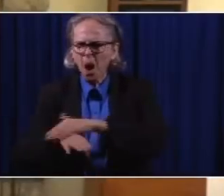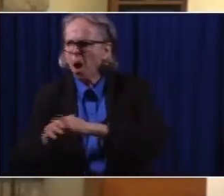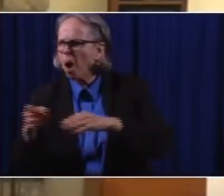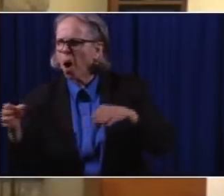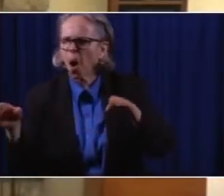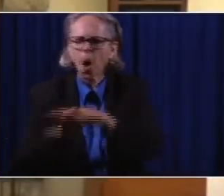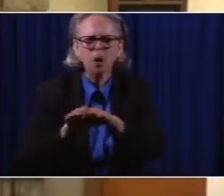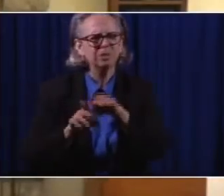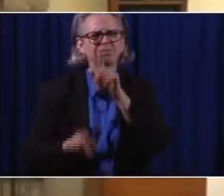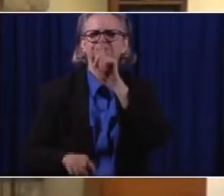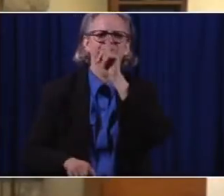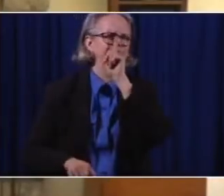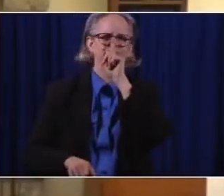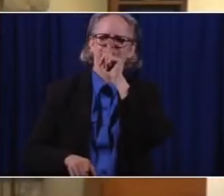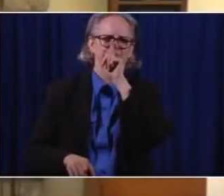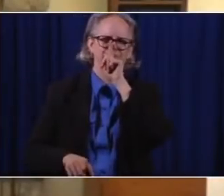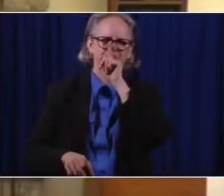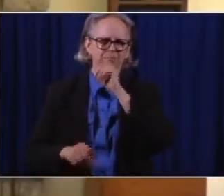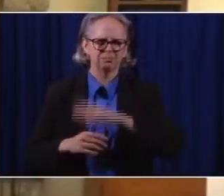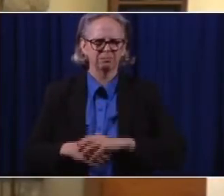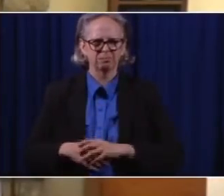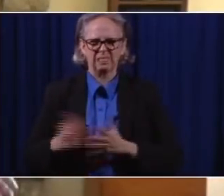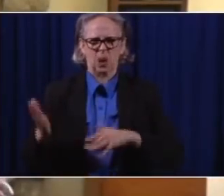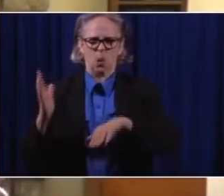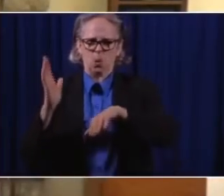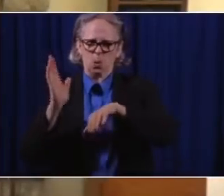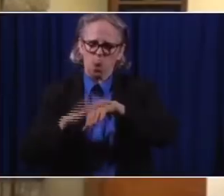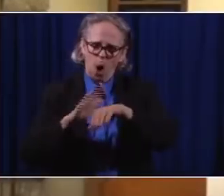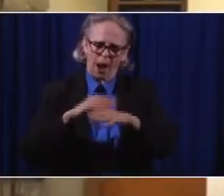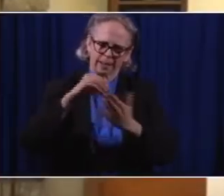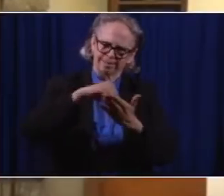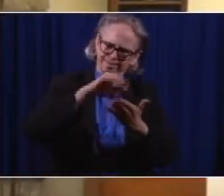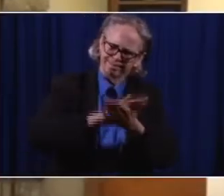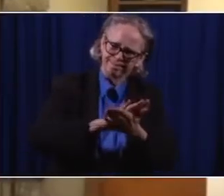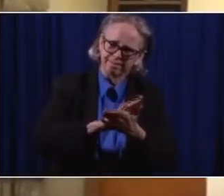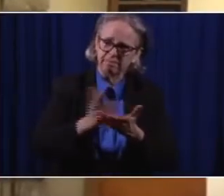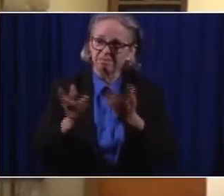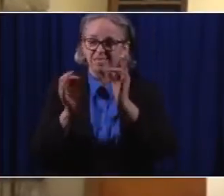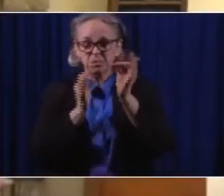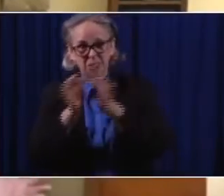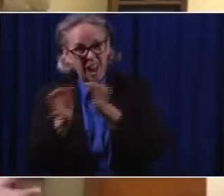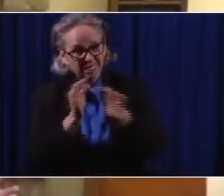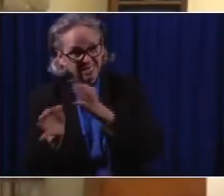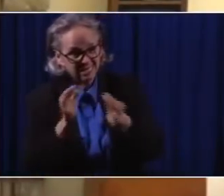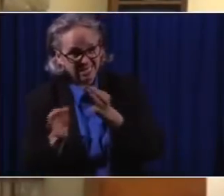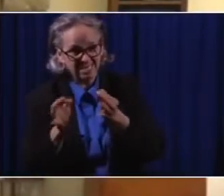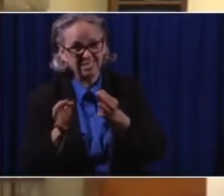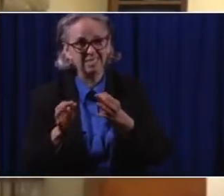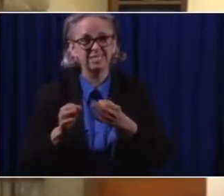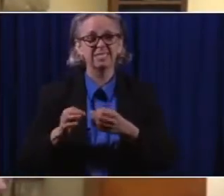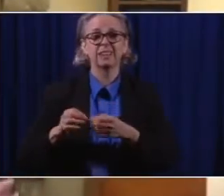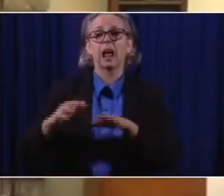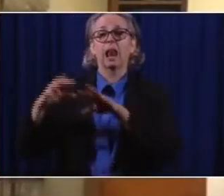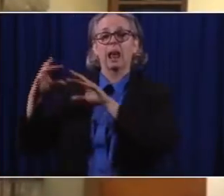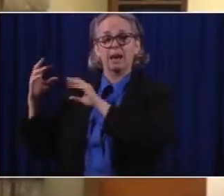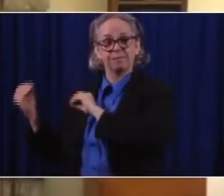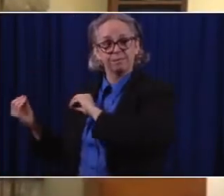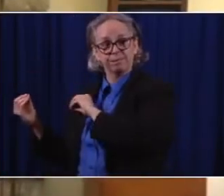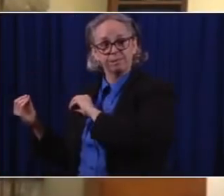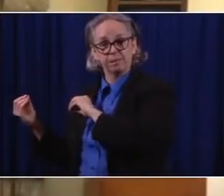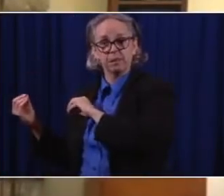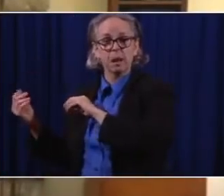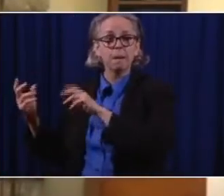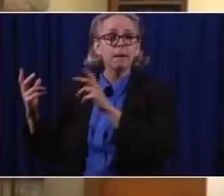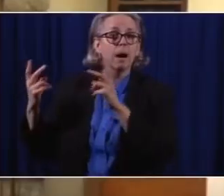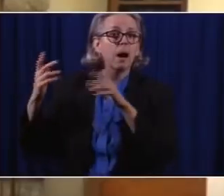on the facts, give a warning. When they come back, if still the situation is not good, then, you know, they can take at